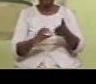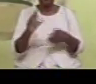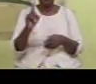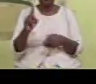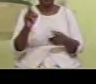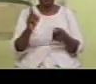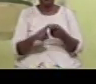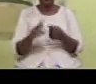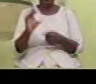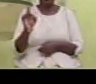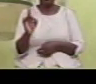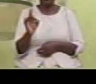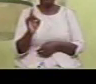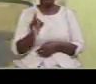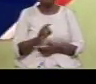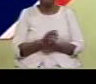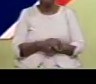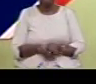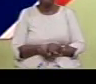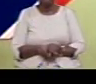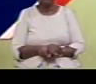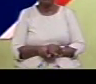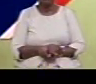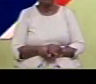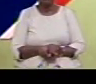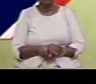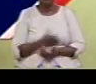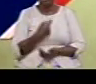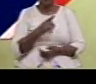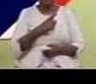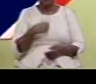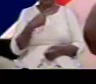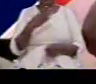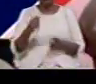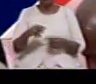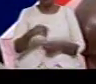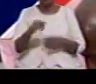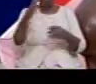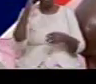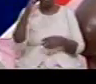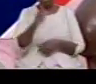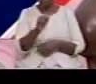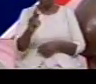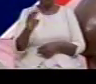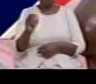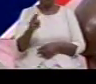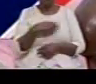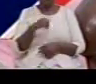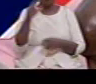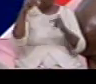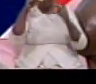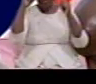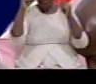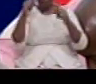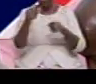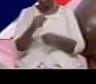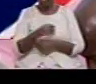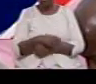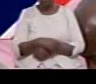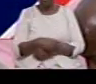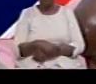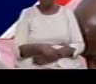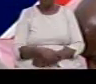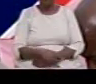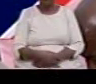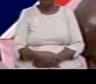13, from verse 1 through to 8. "And the Lord spake unto Moses and Aaron, saying, When a man shall have in the skin of his flesh a rising, a scab, or a bright spot, and